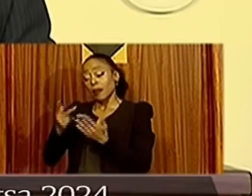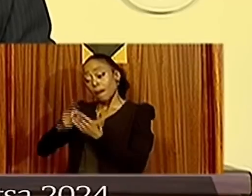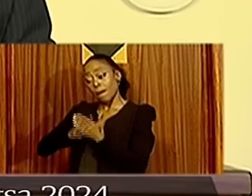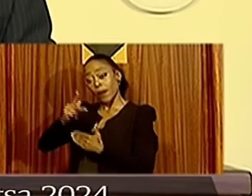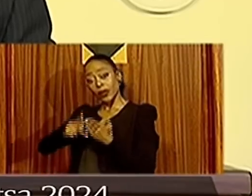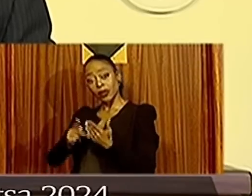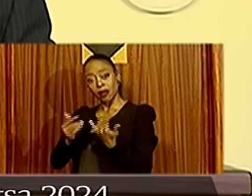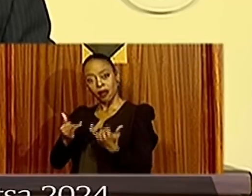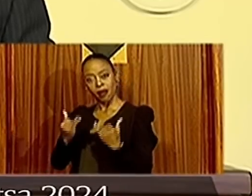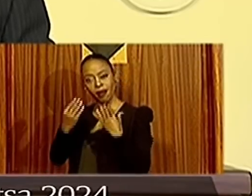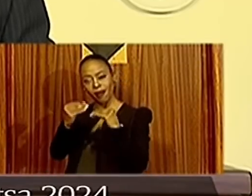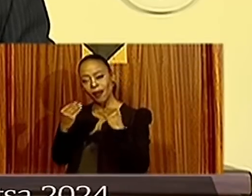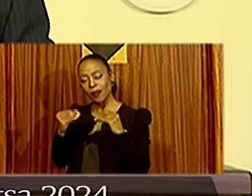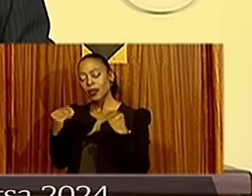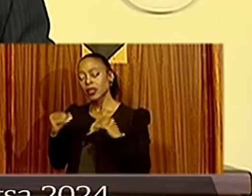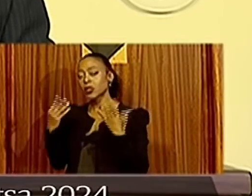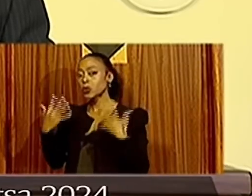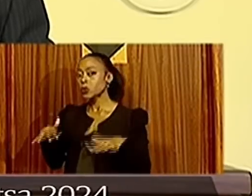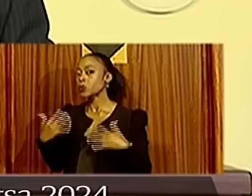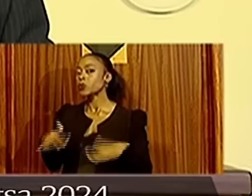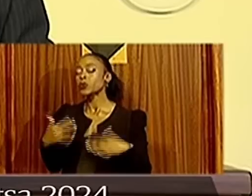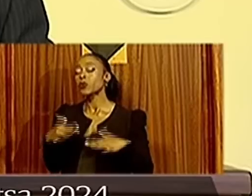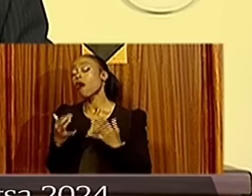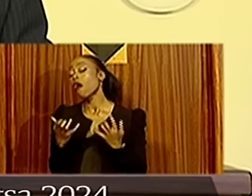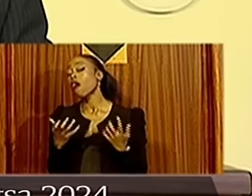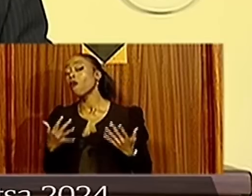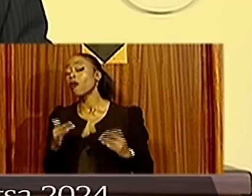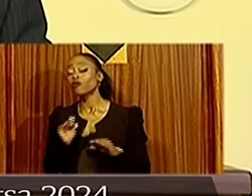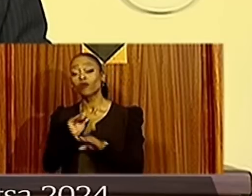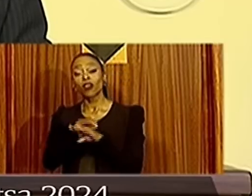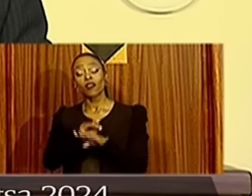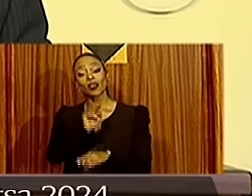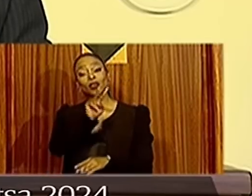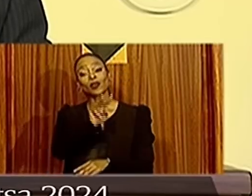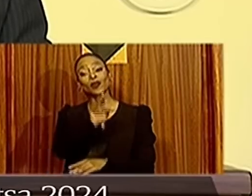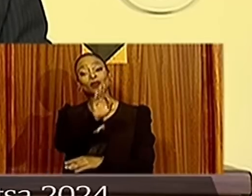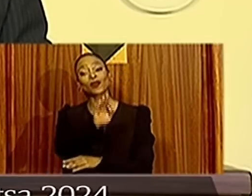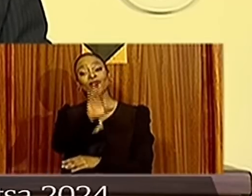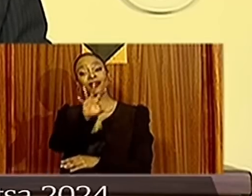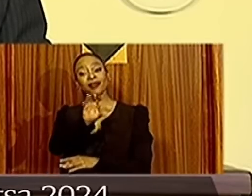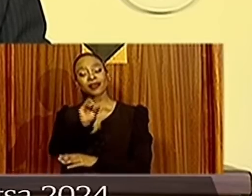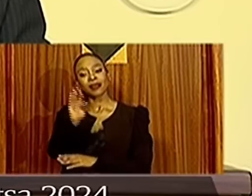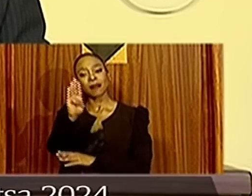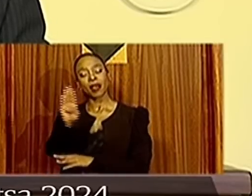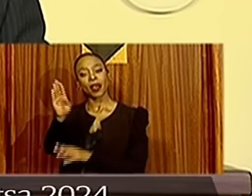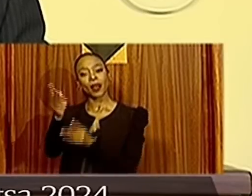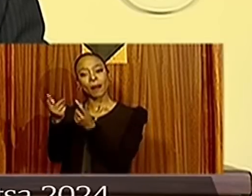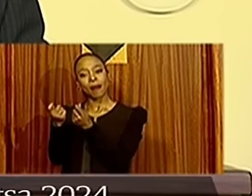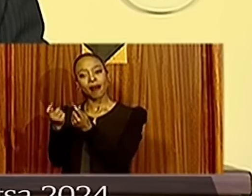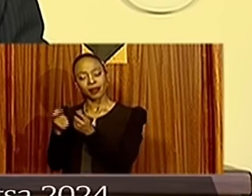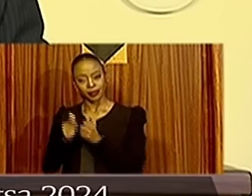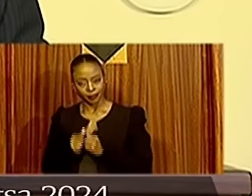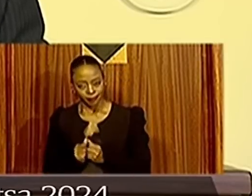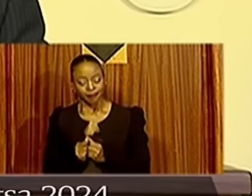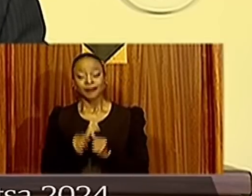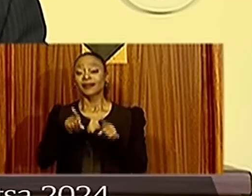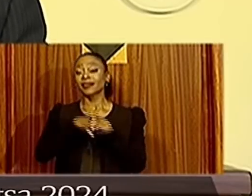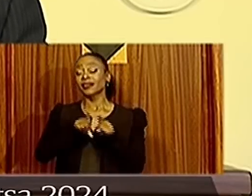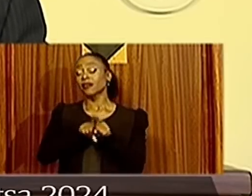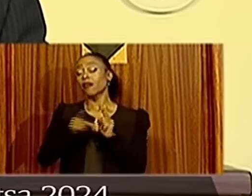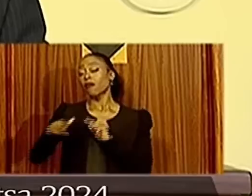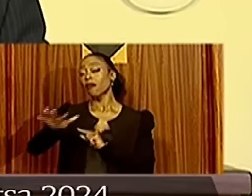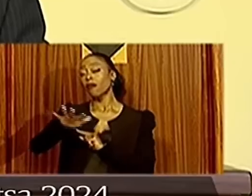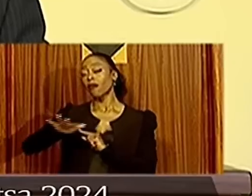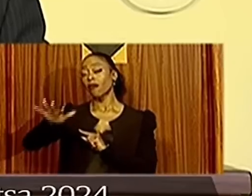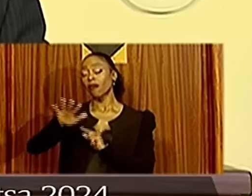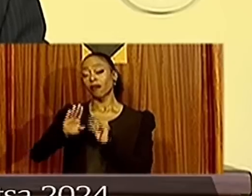currently in construction and infrastructure is over 230 billion rand, including in areas